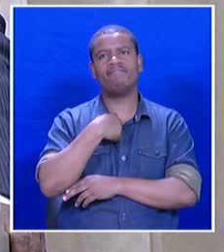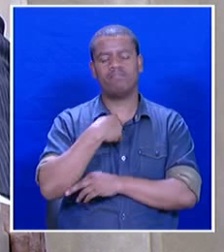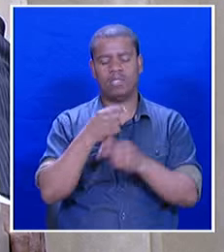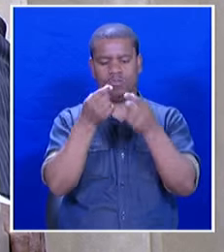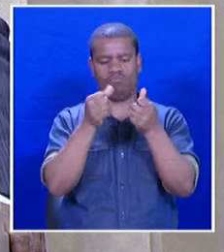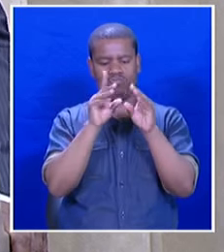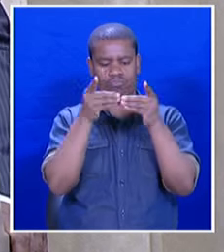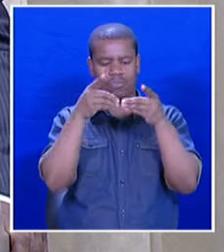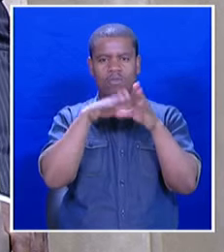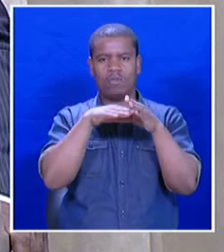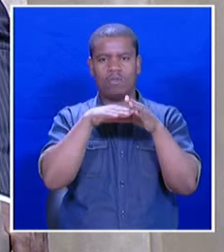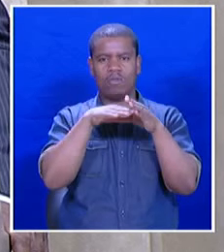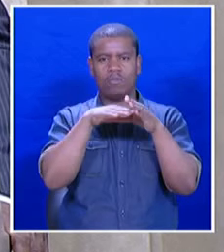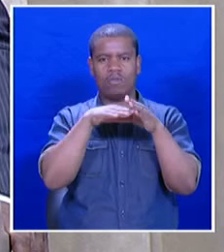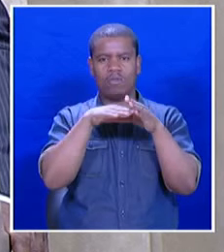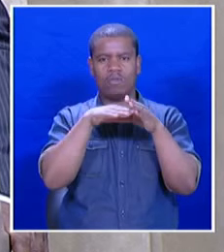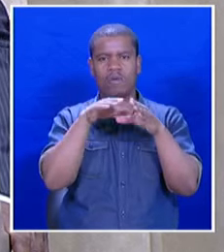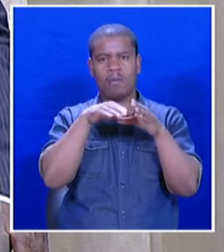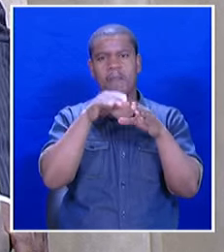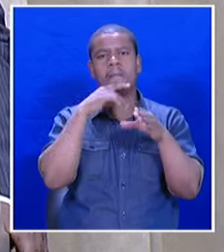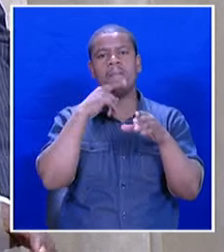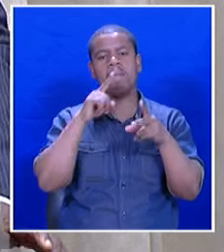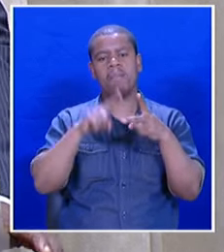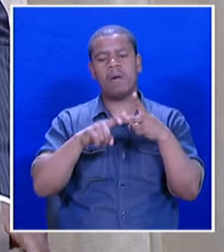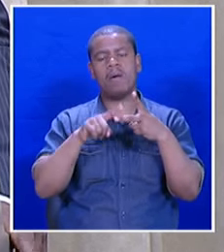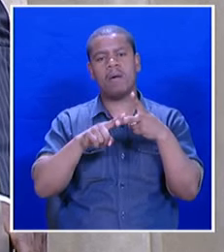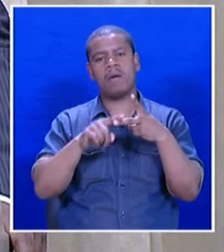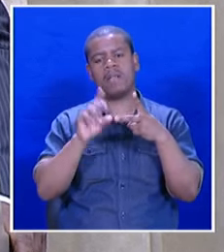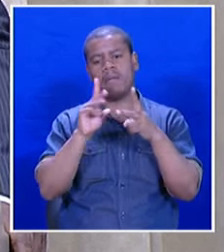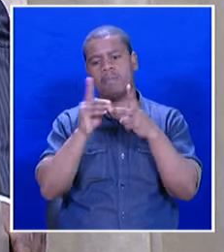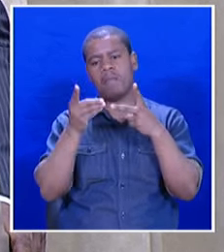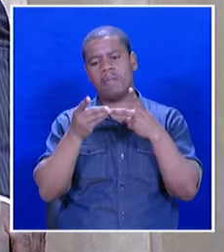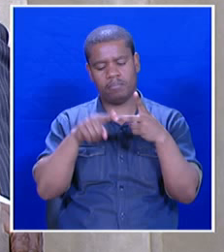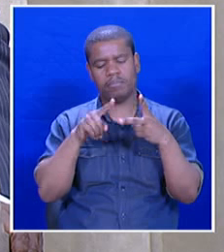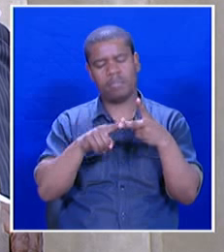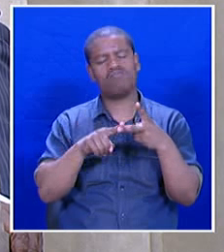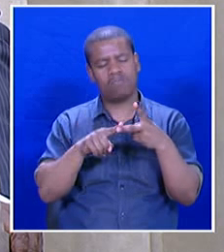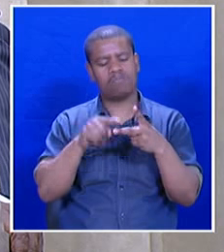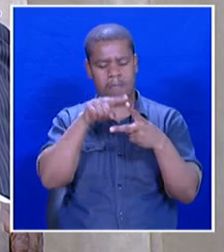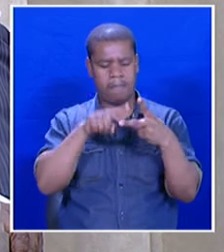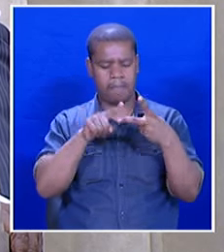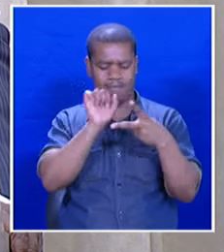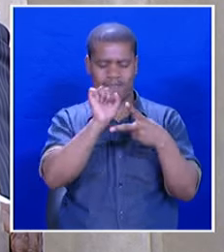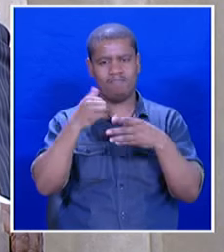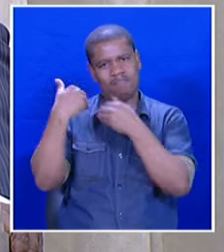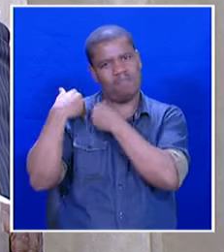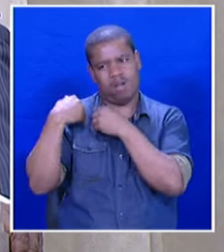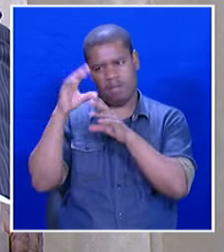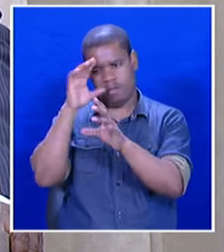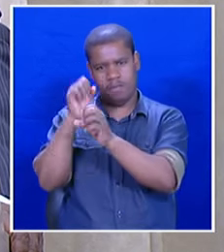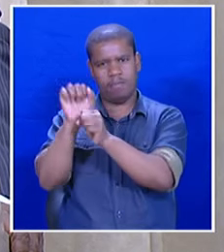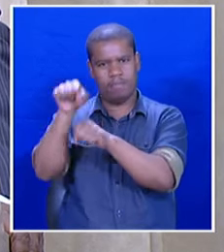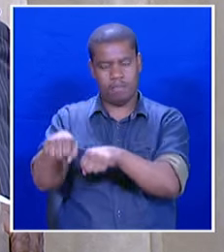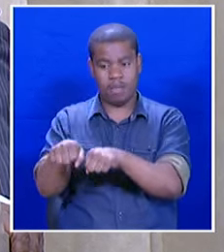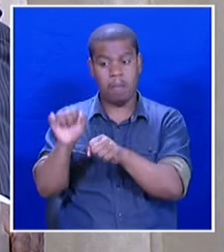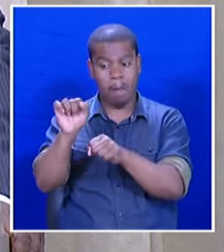Public Enterprises are dealing with data, and it is entirely in their hands. They are in